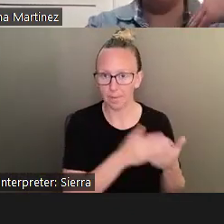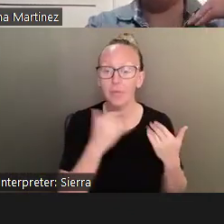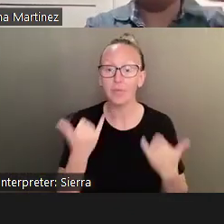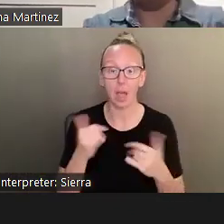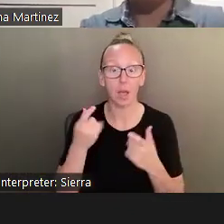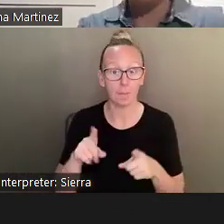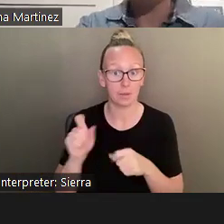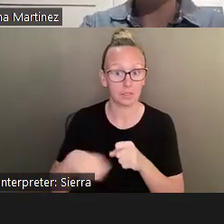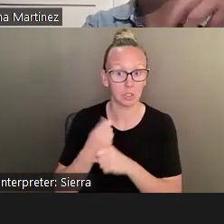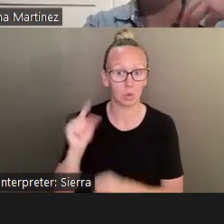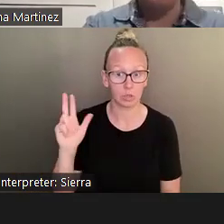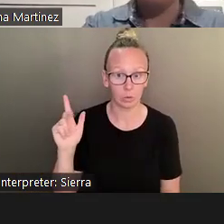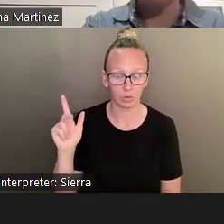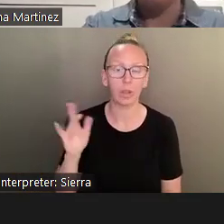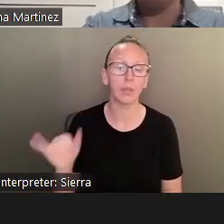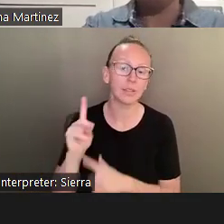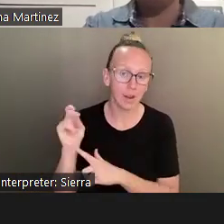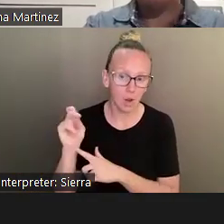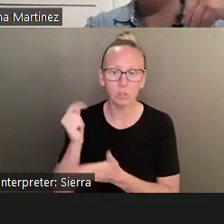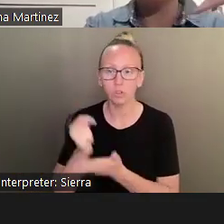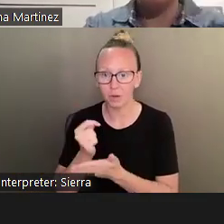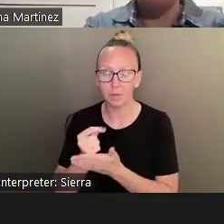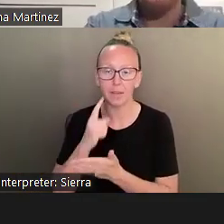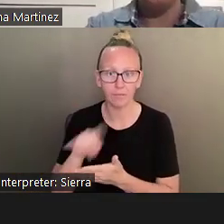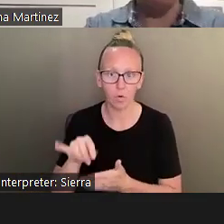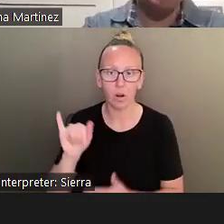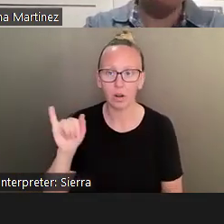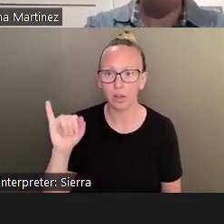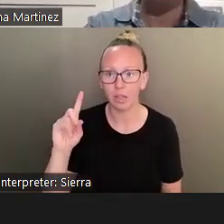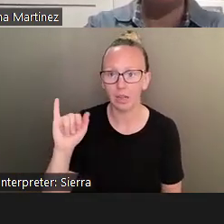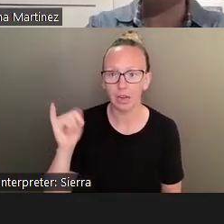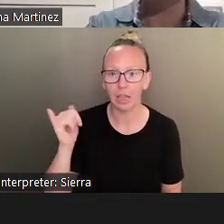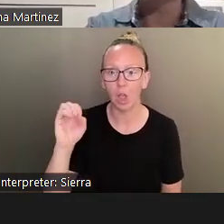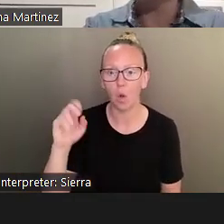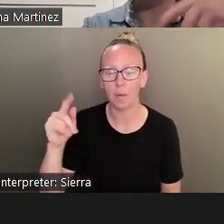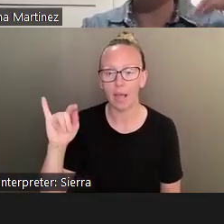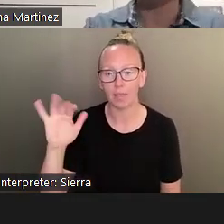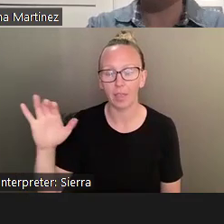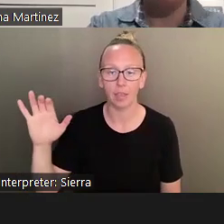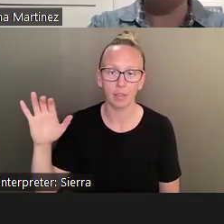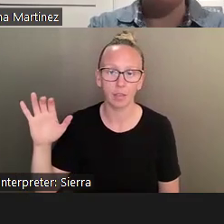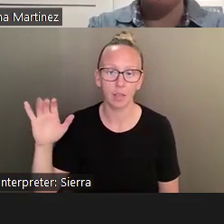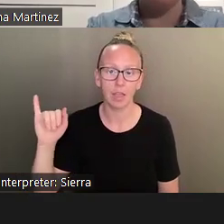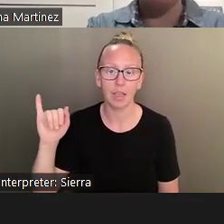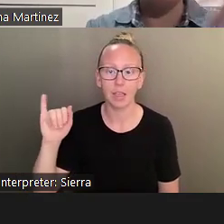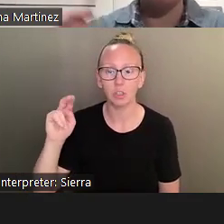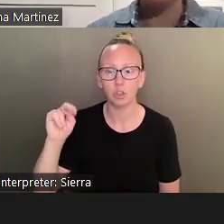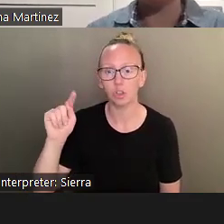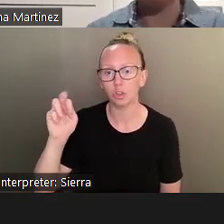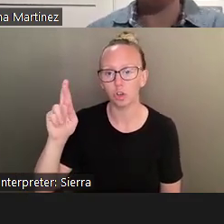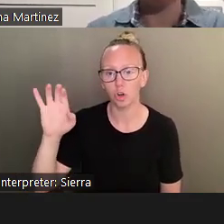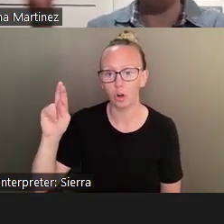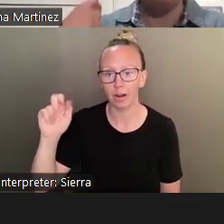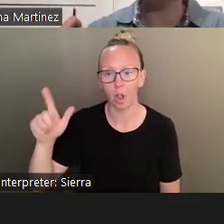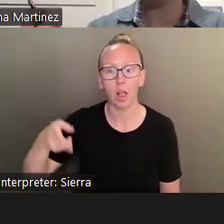after I had gotten diagnosis and treatment for this thing called idiopathic intracranial hypertension, which is basically a problem of the circulation